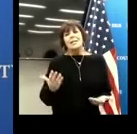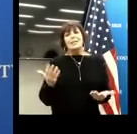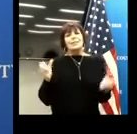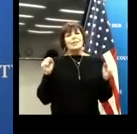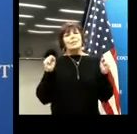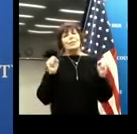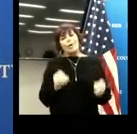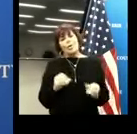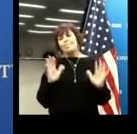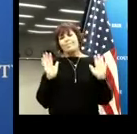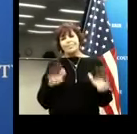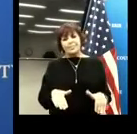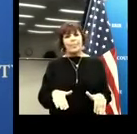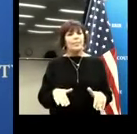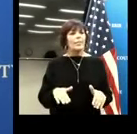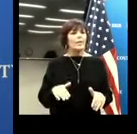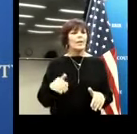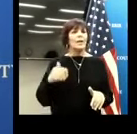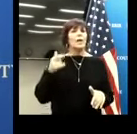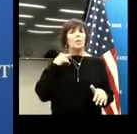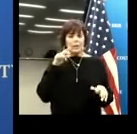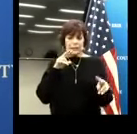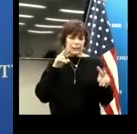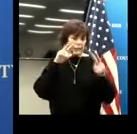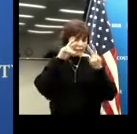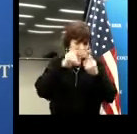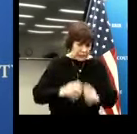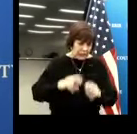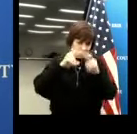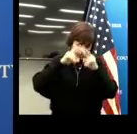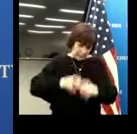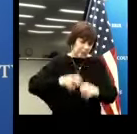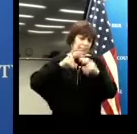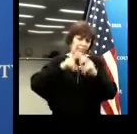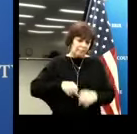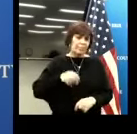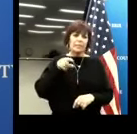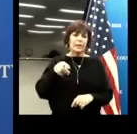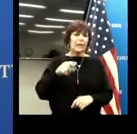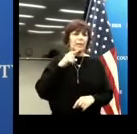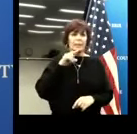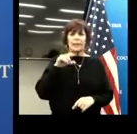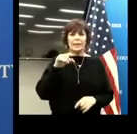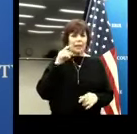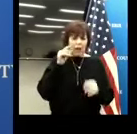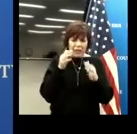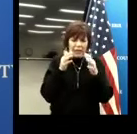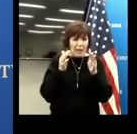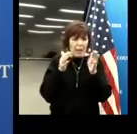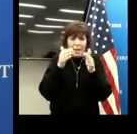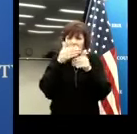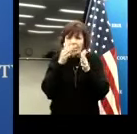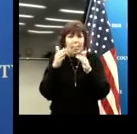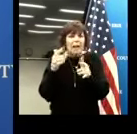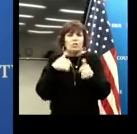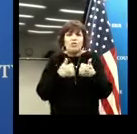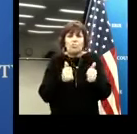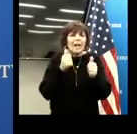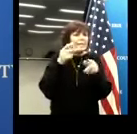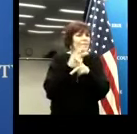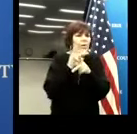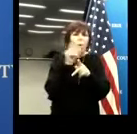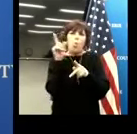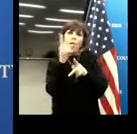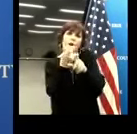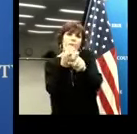arbitrary. We've been looking at, and they've been looking at, even down to like census blocks to try to determine where these cases